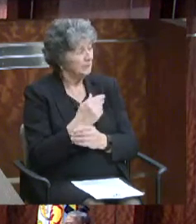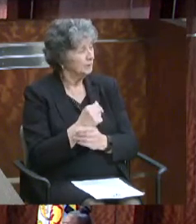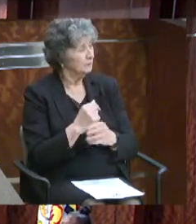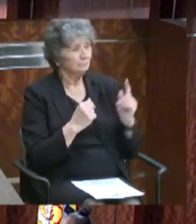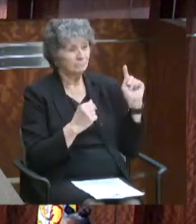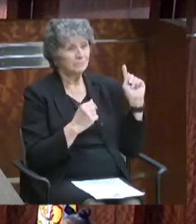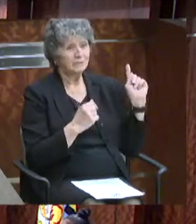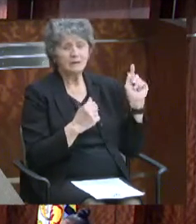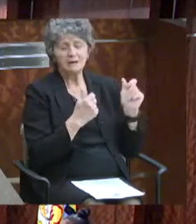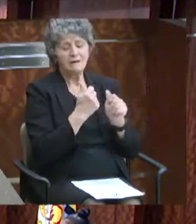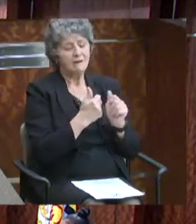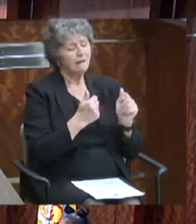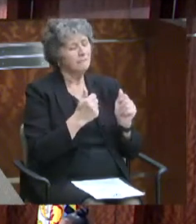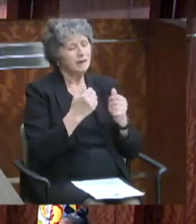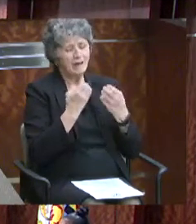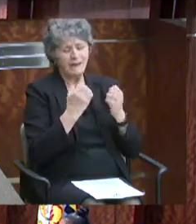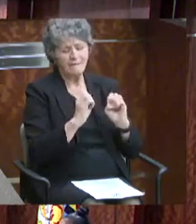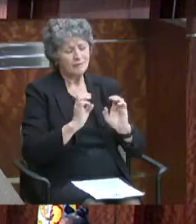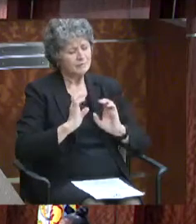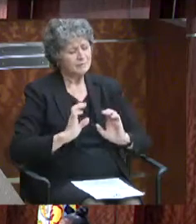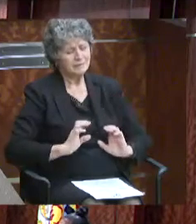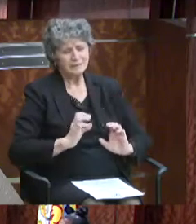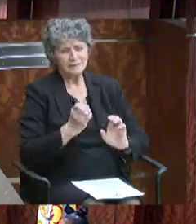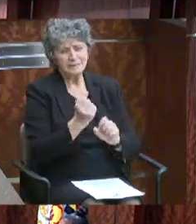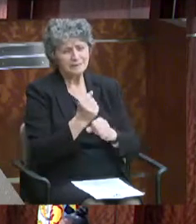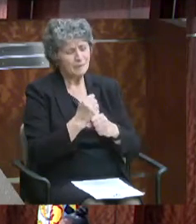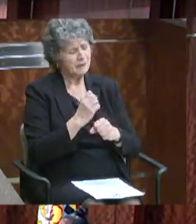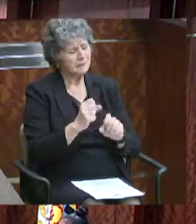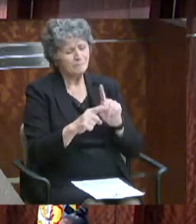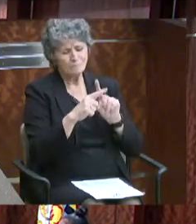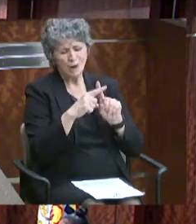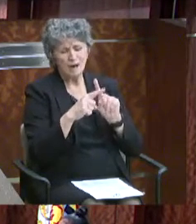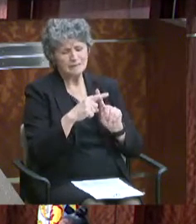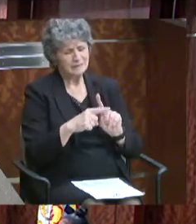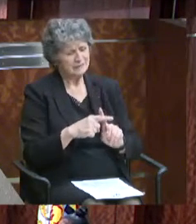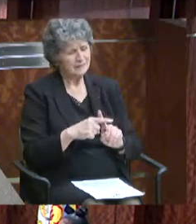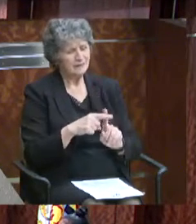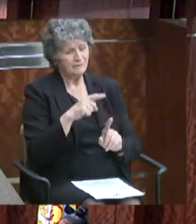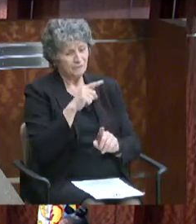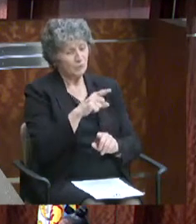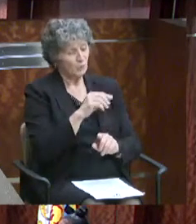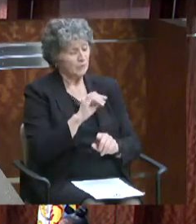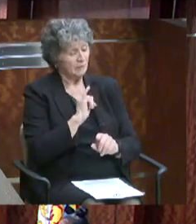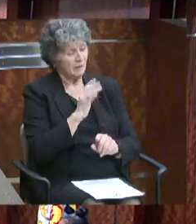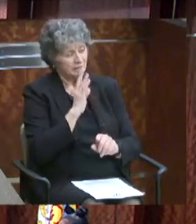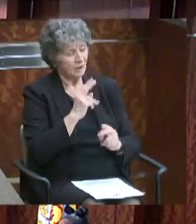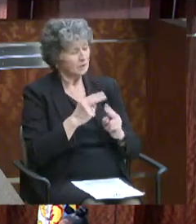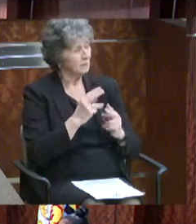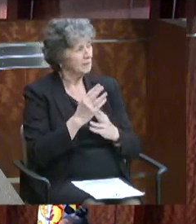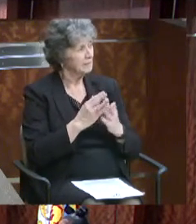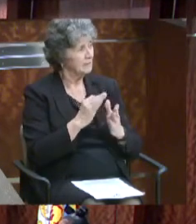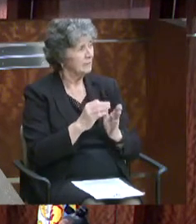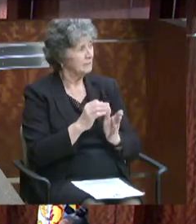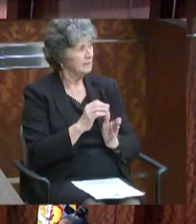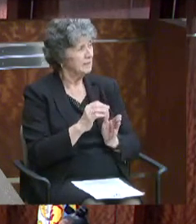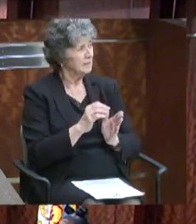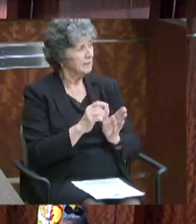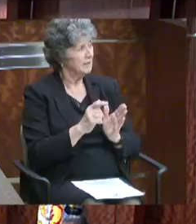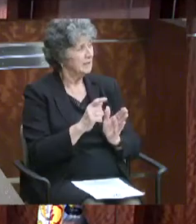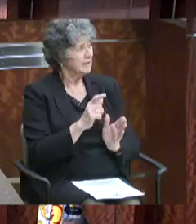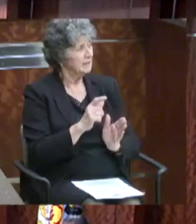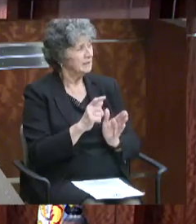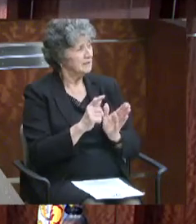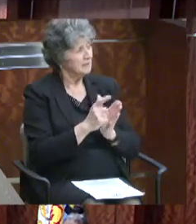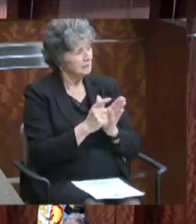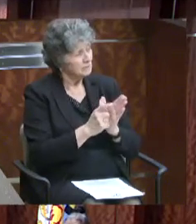the citizens make is a positive effort to get that done. You and I talked about some of the legislation that we were